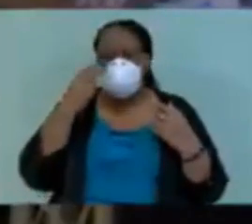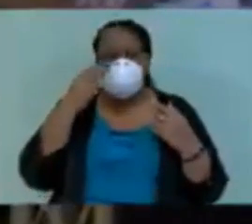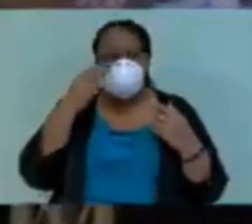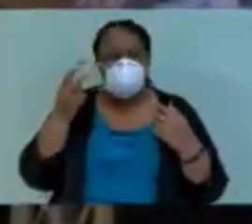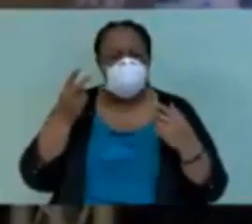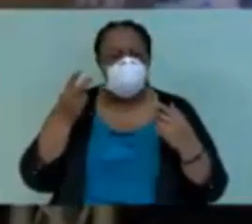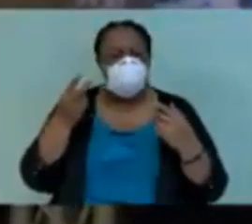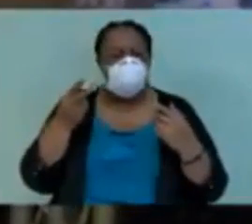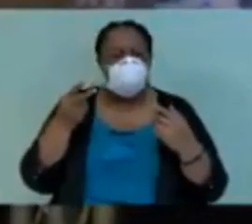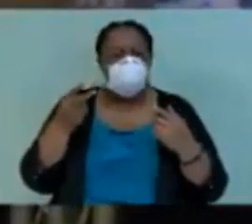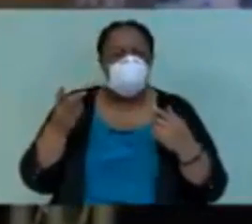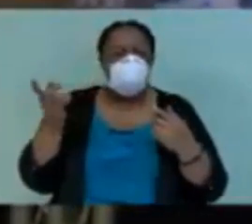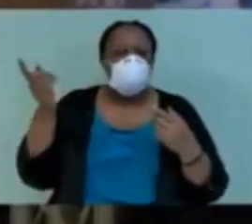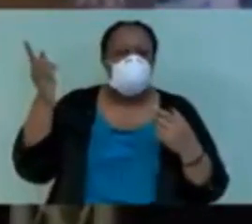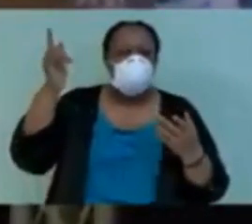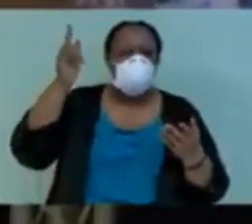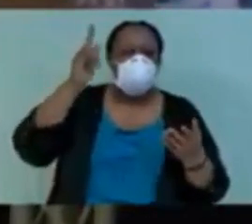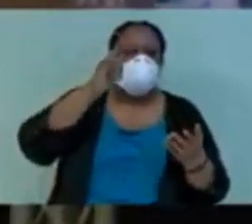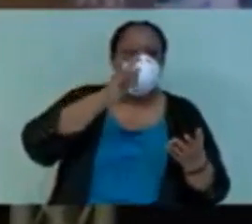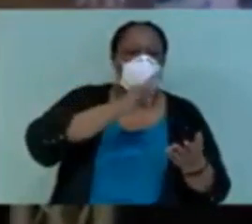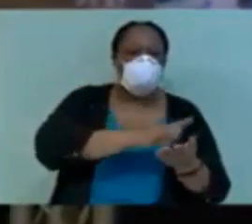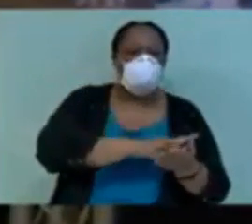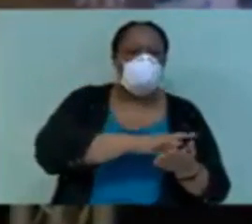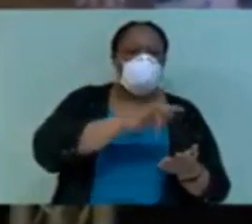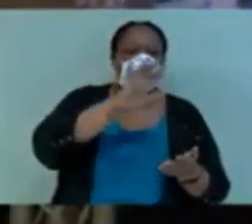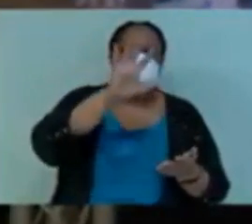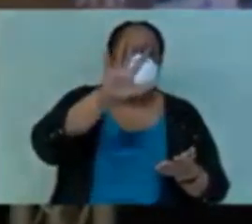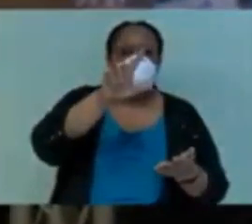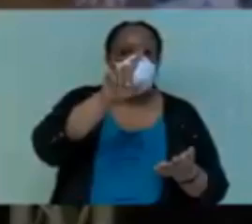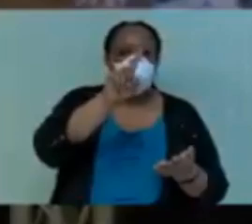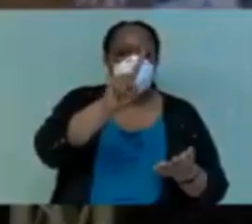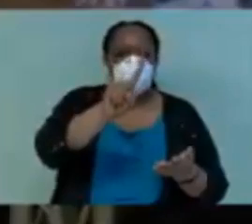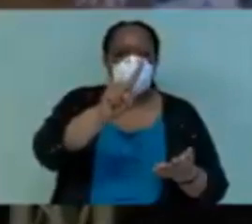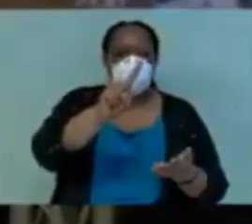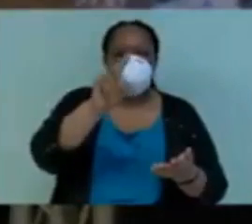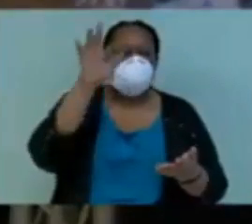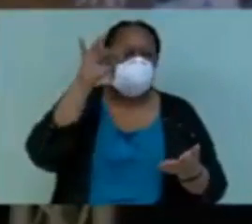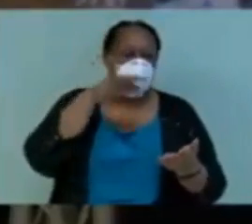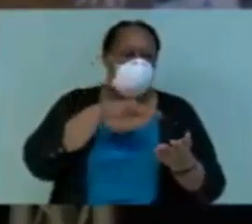note. Nothing is, as we say, sweeter than